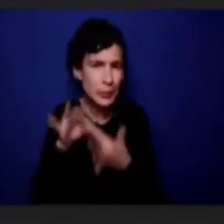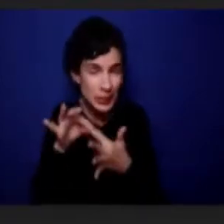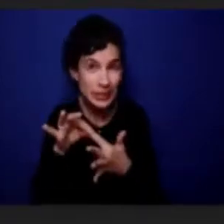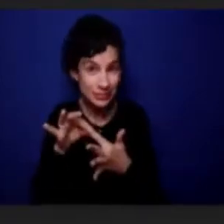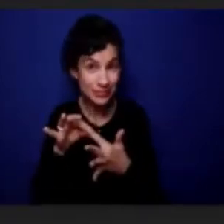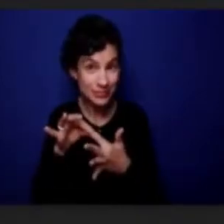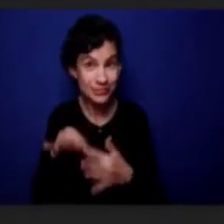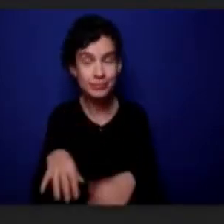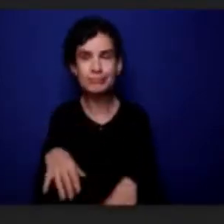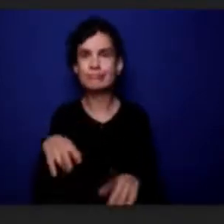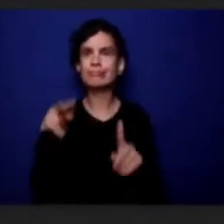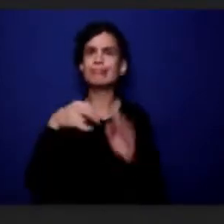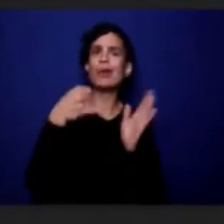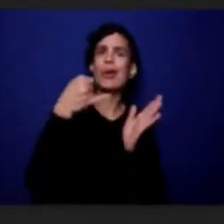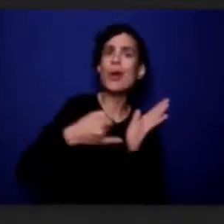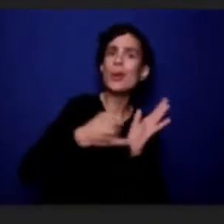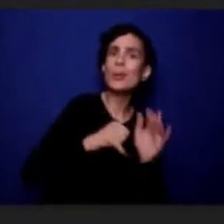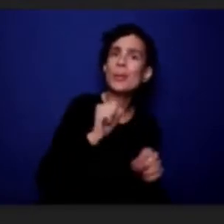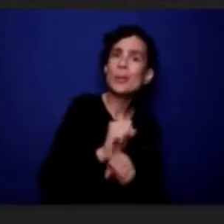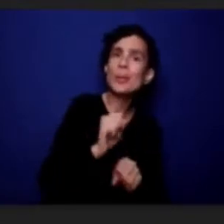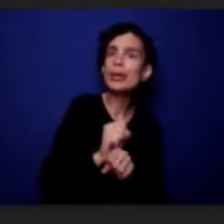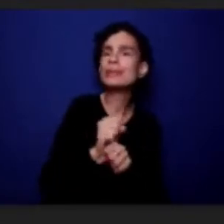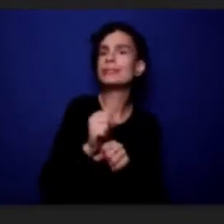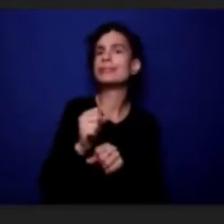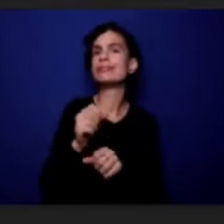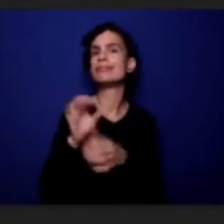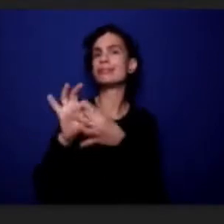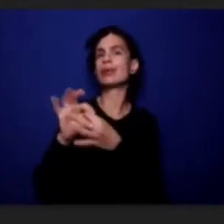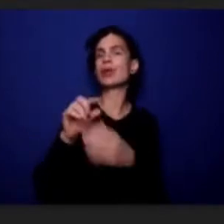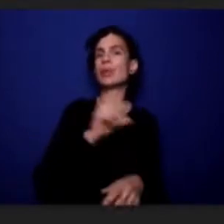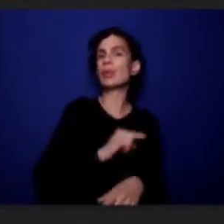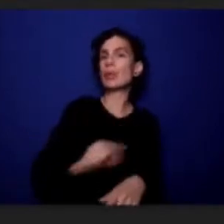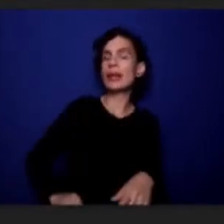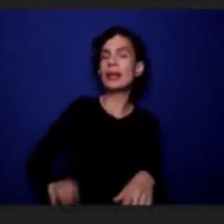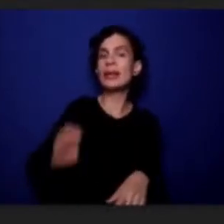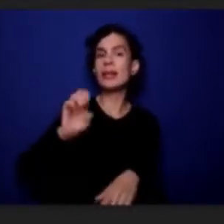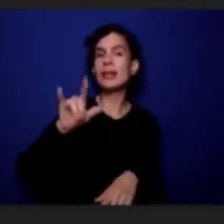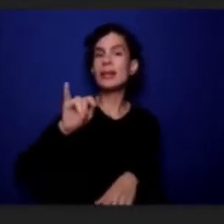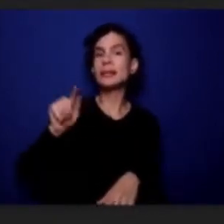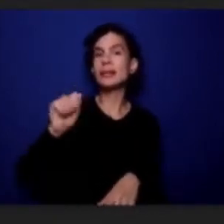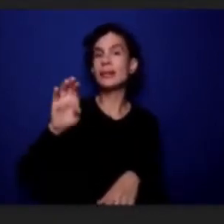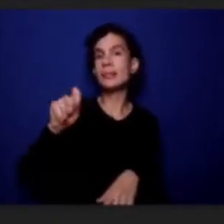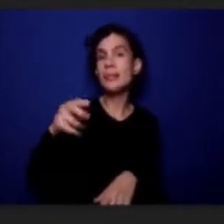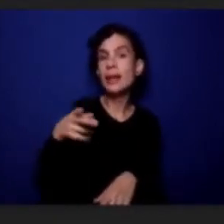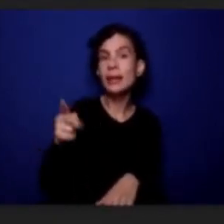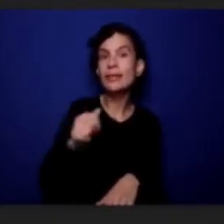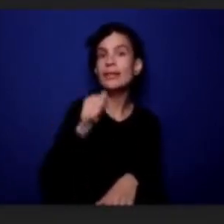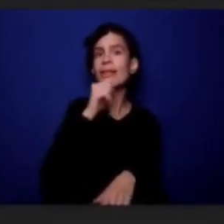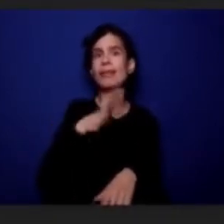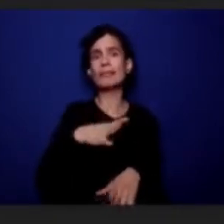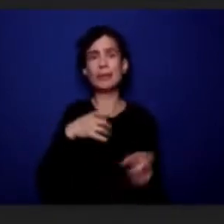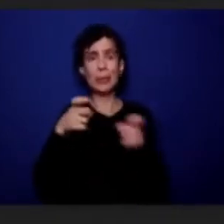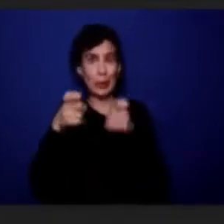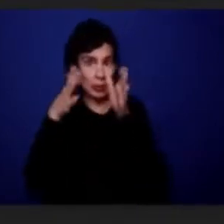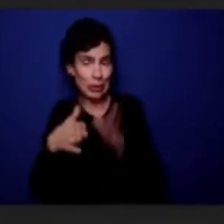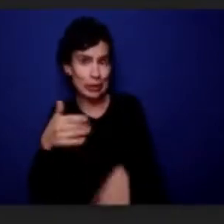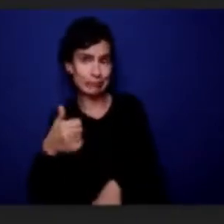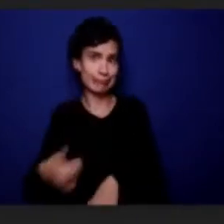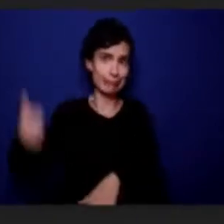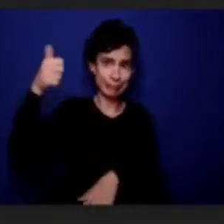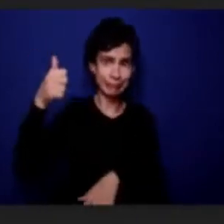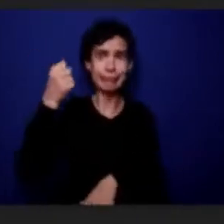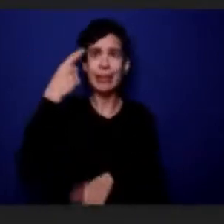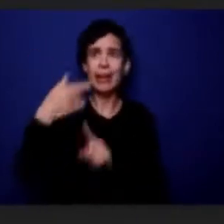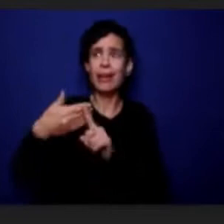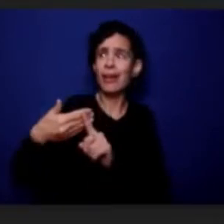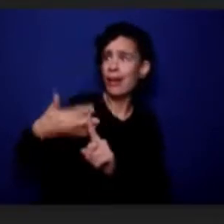Yeah, I think that this one was, the question of gender was very unique in this, looking at the artworks of